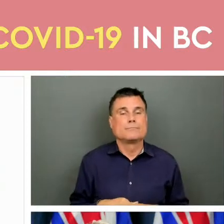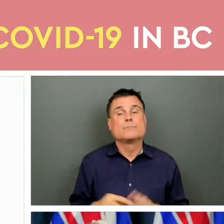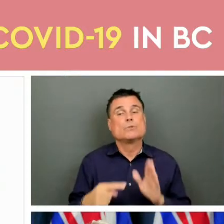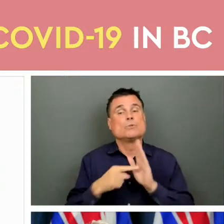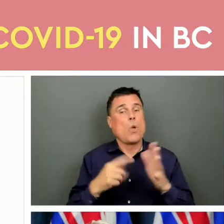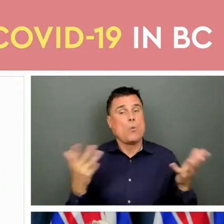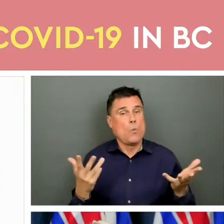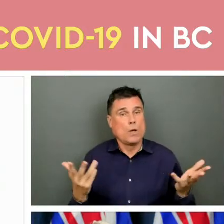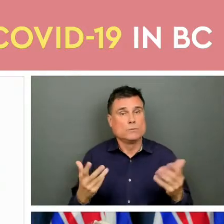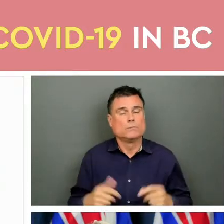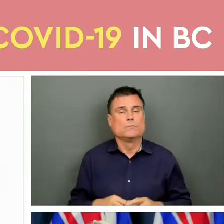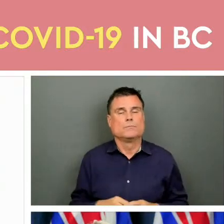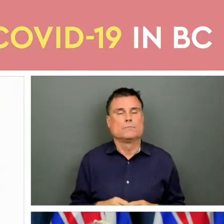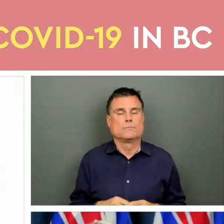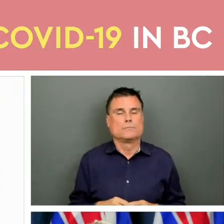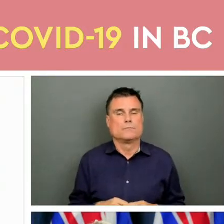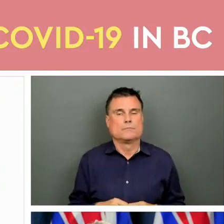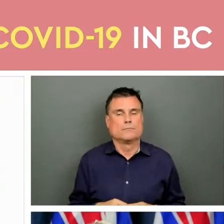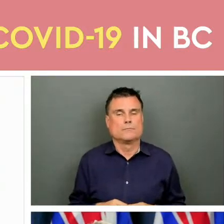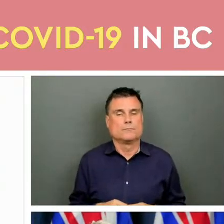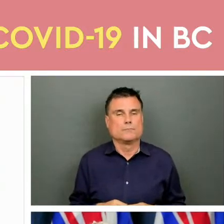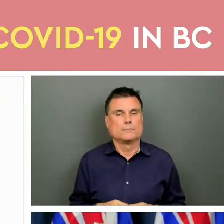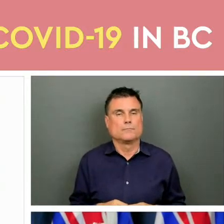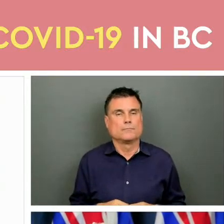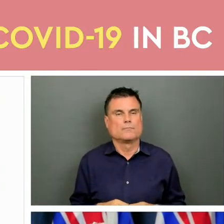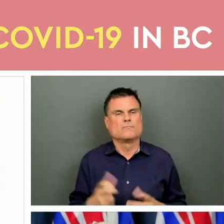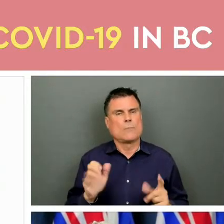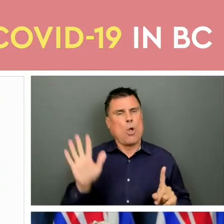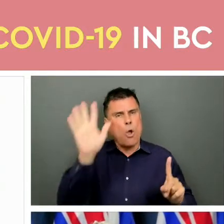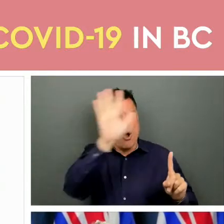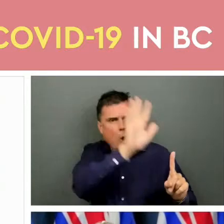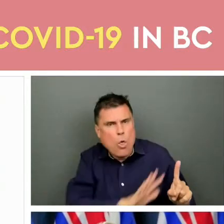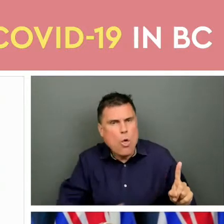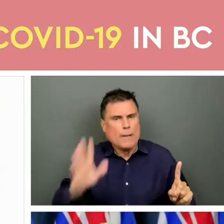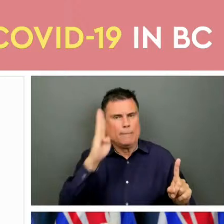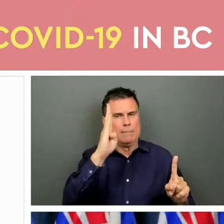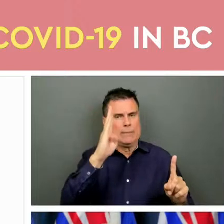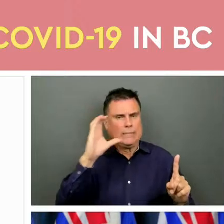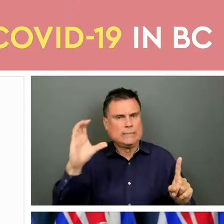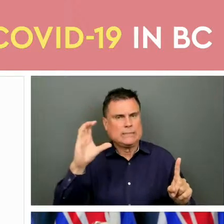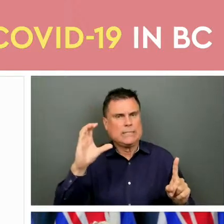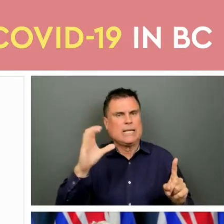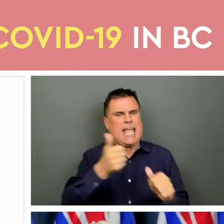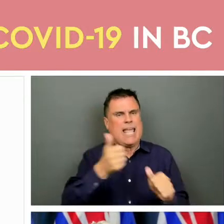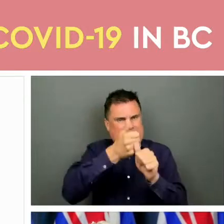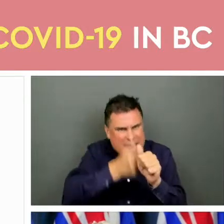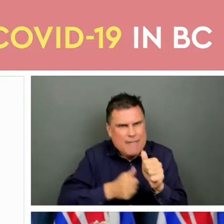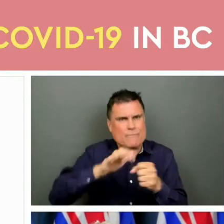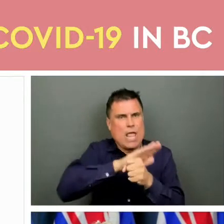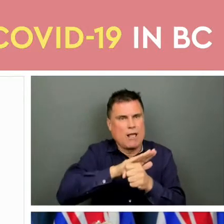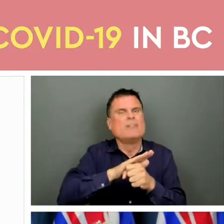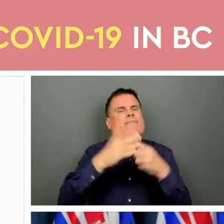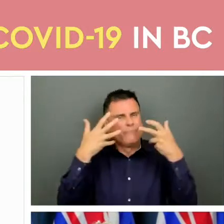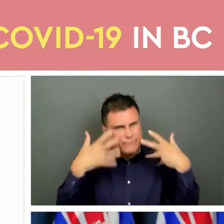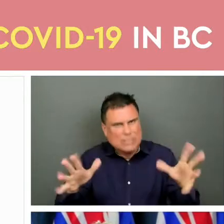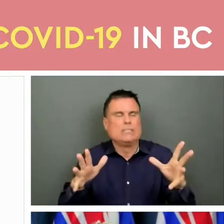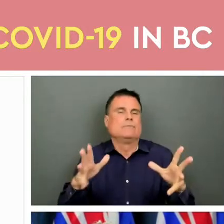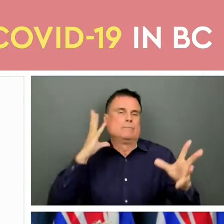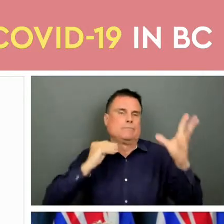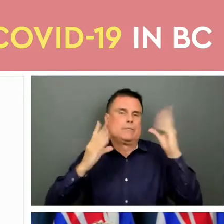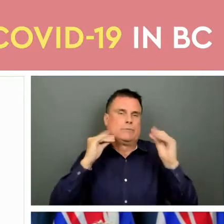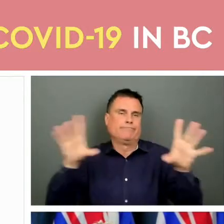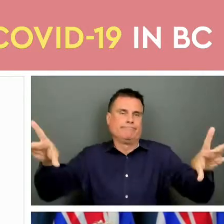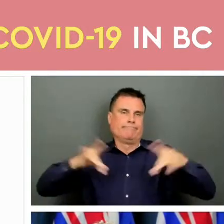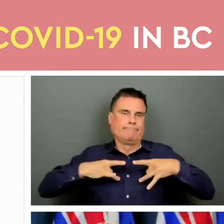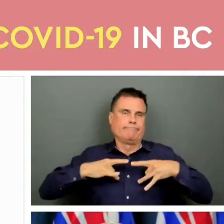shows that there have been no areas of the province that have not been affected by COVID-19, but some areas certainly have been